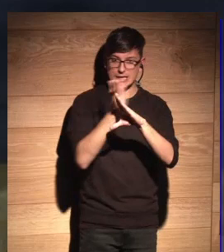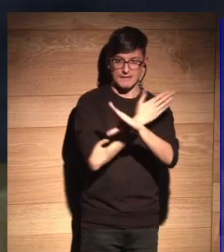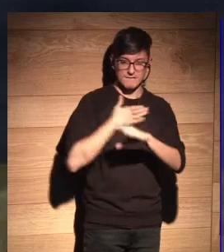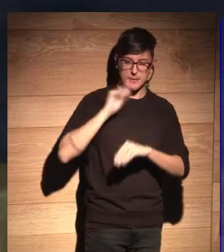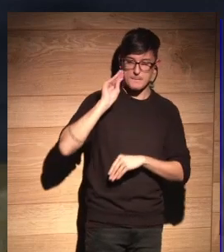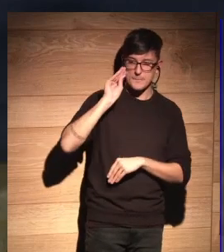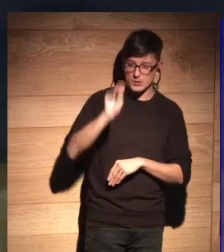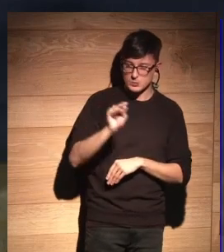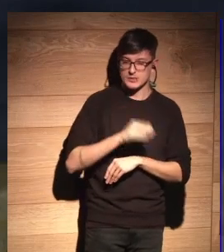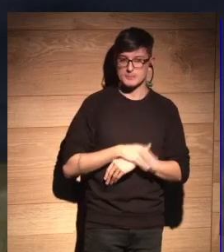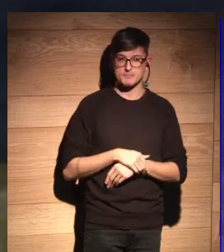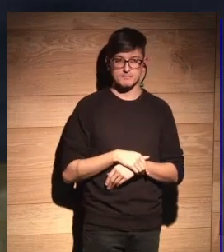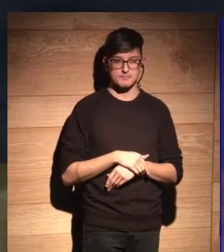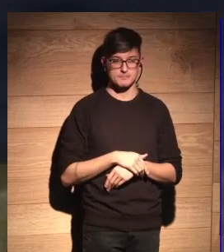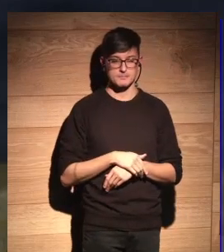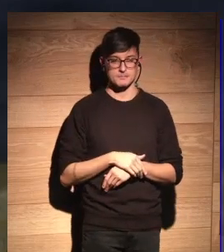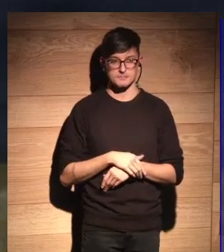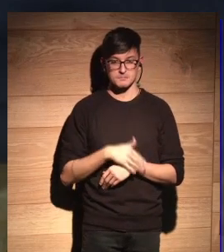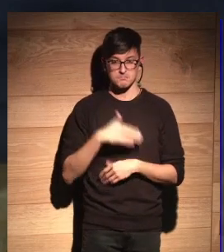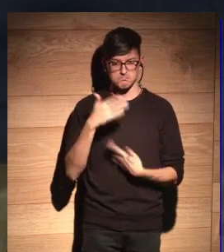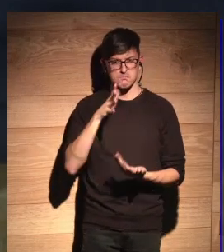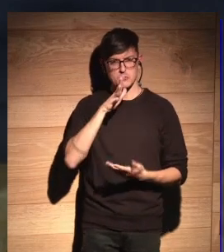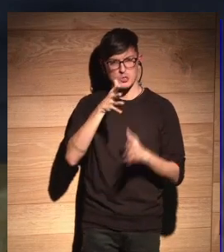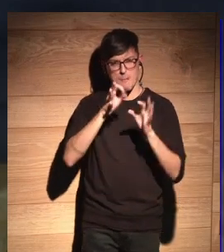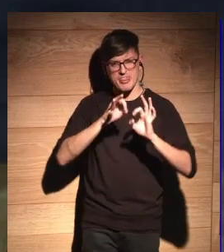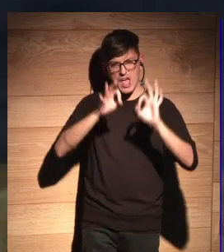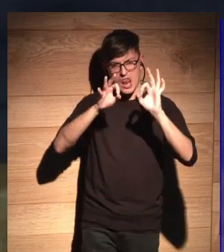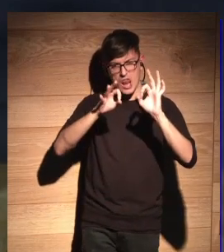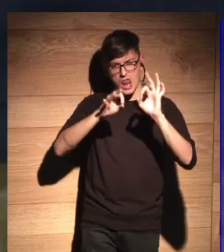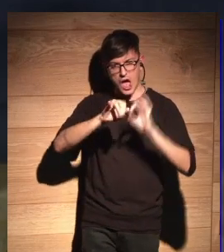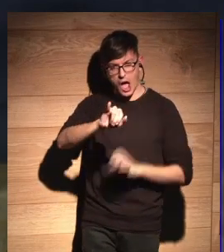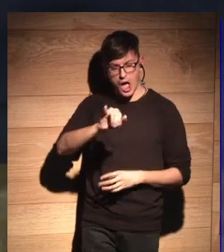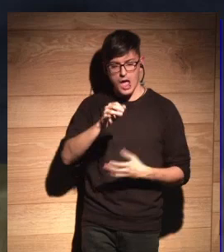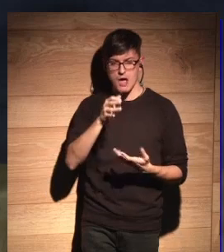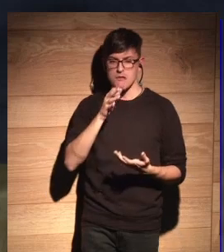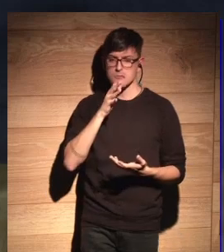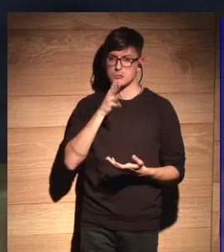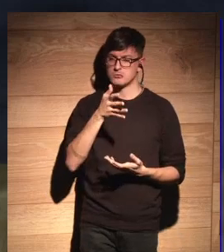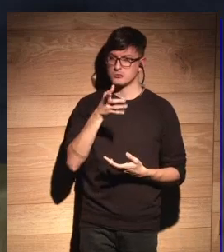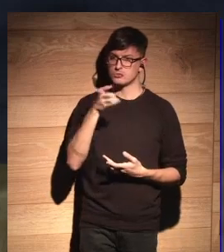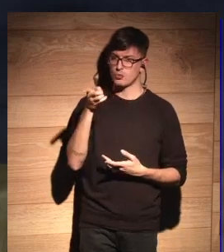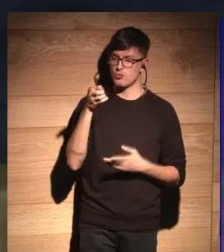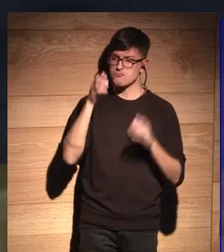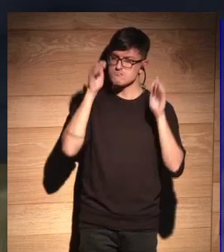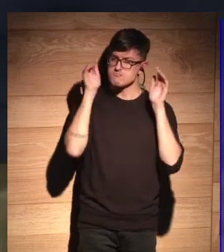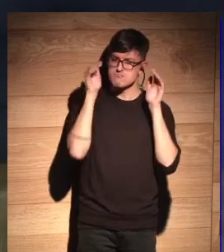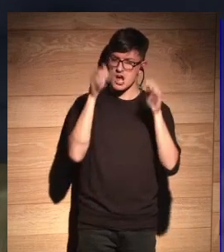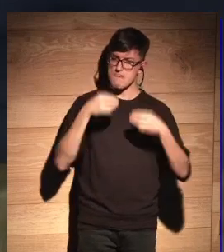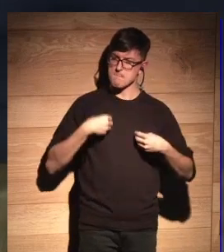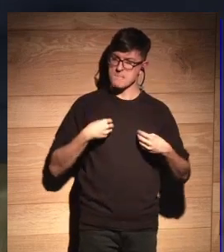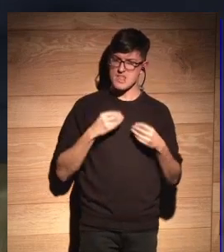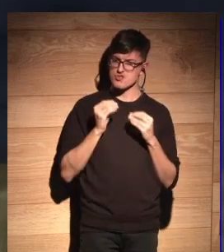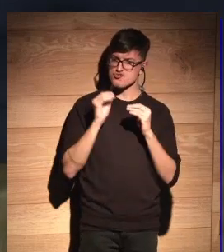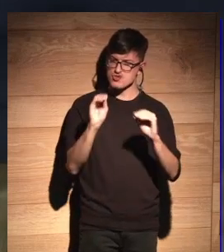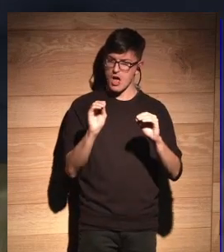Was there a special reason or why you really dedicated your life, your soul, your passion